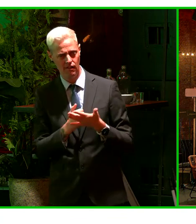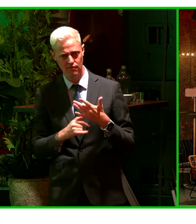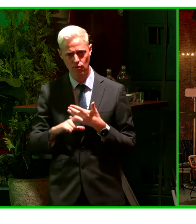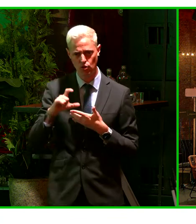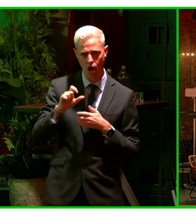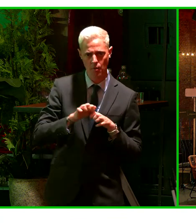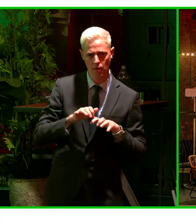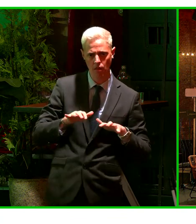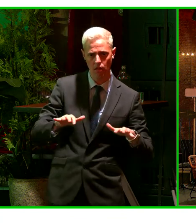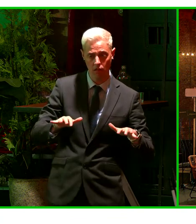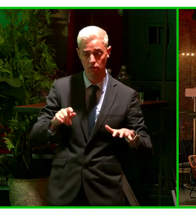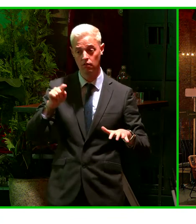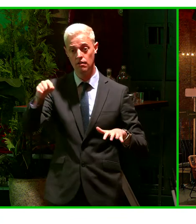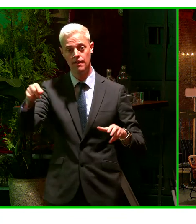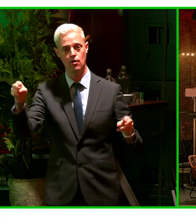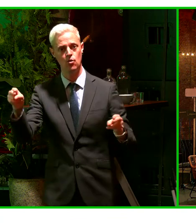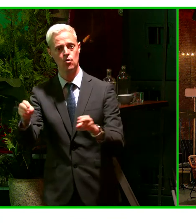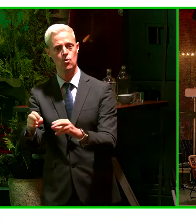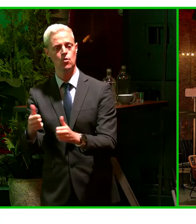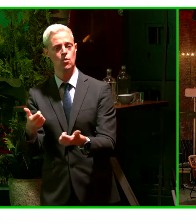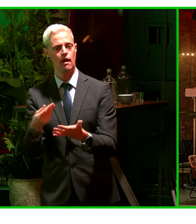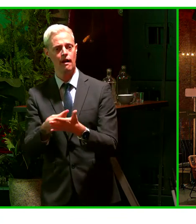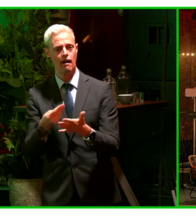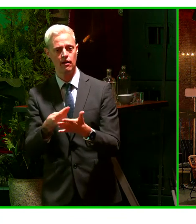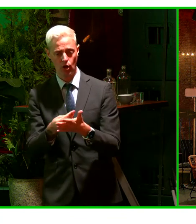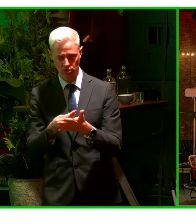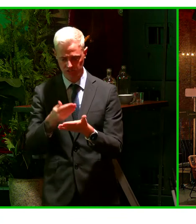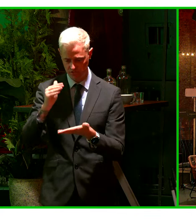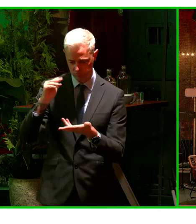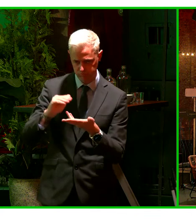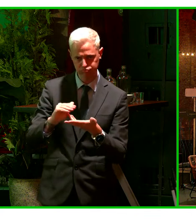emissions associated with the energy we use and the costs associated